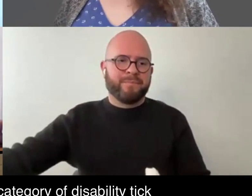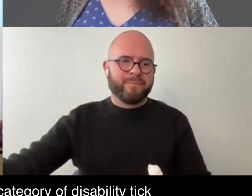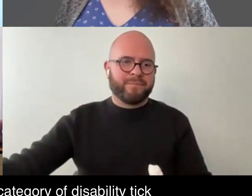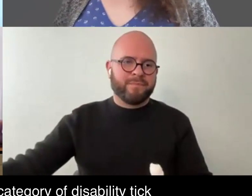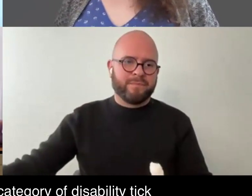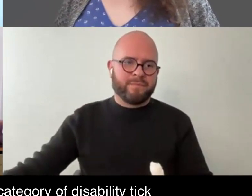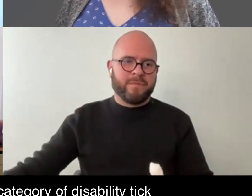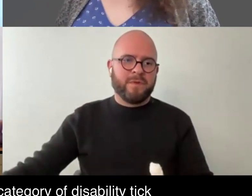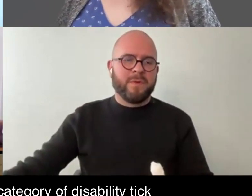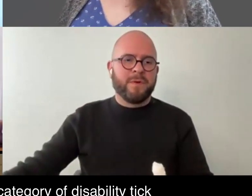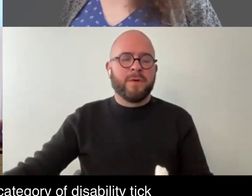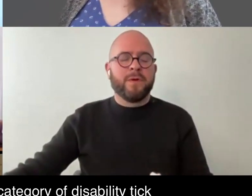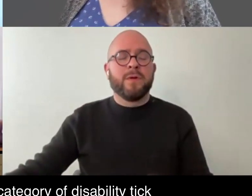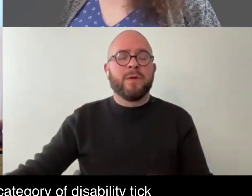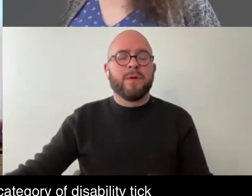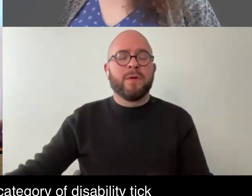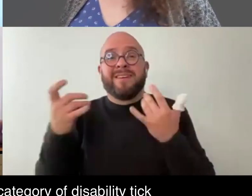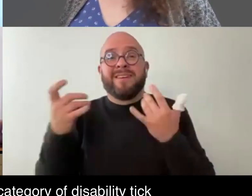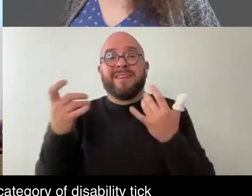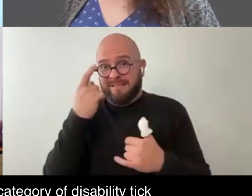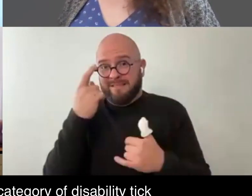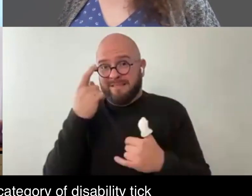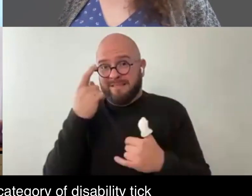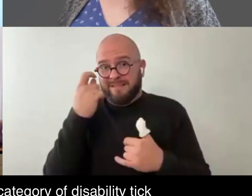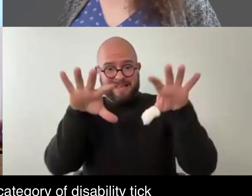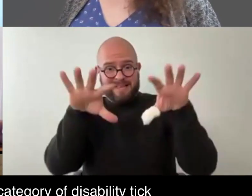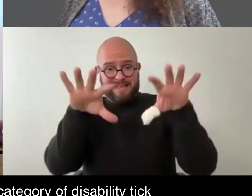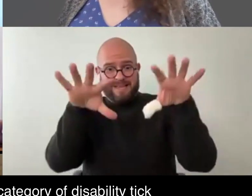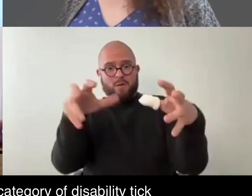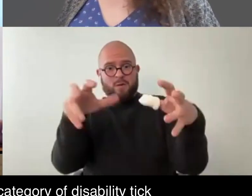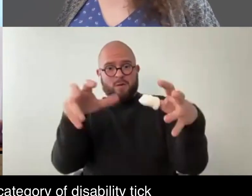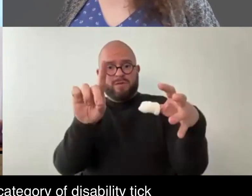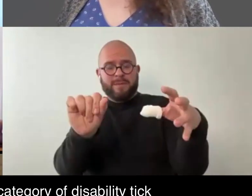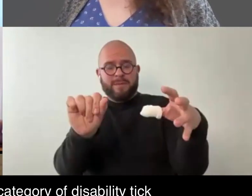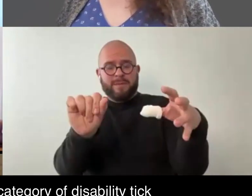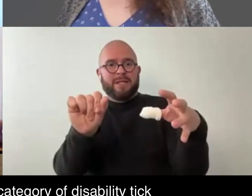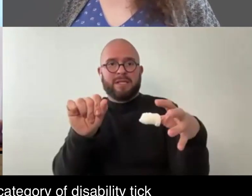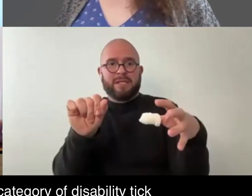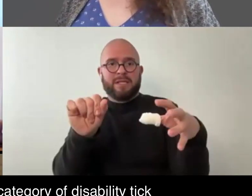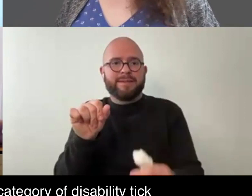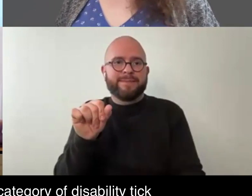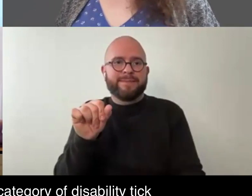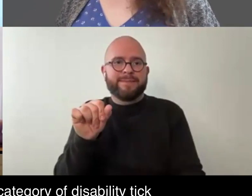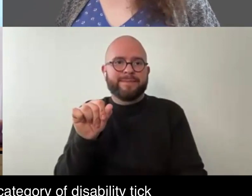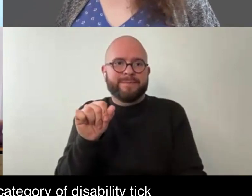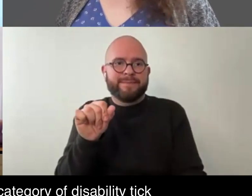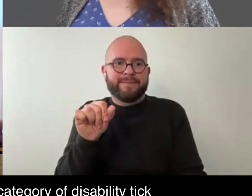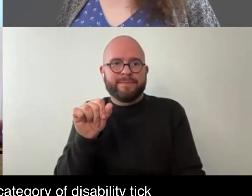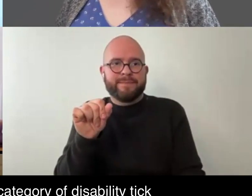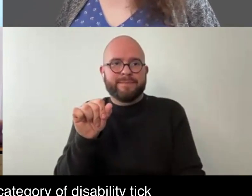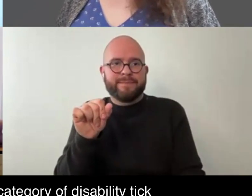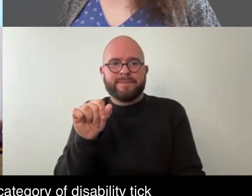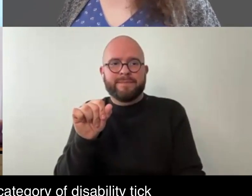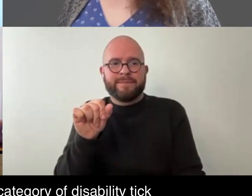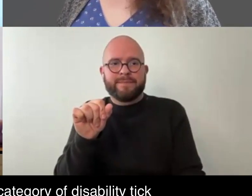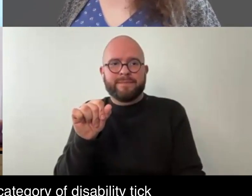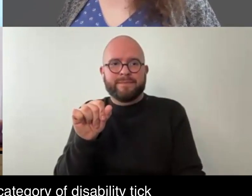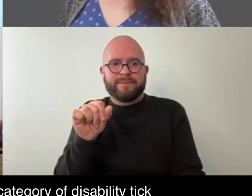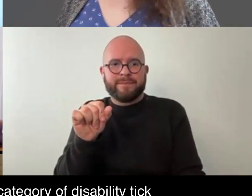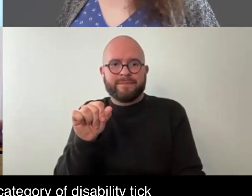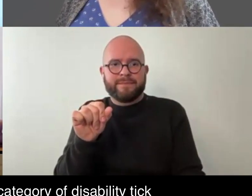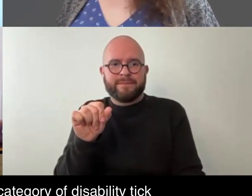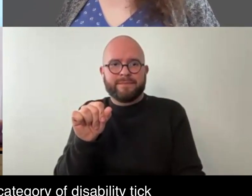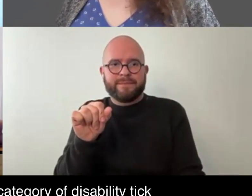lives. What makes the category of disability tick is the idea that there is a sort of